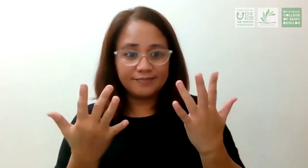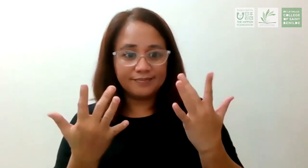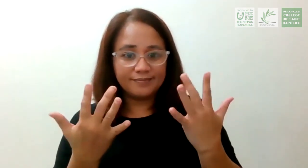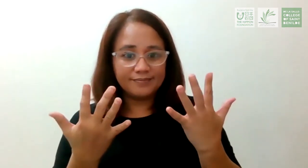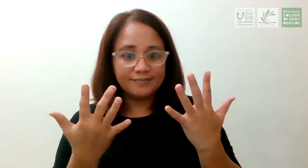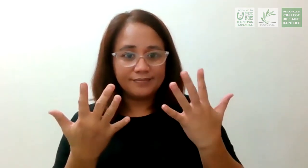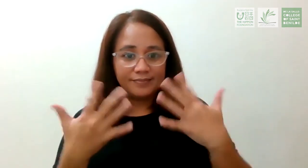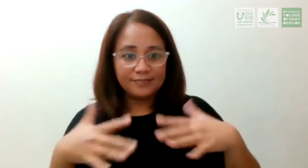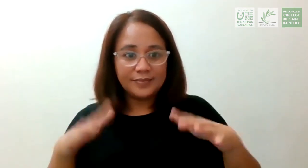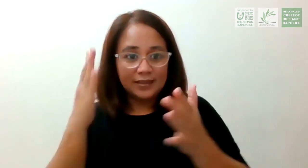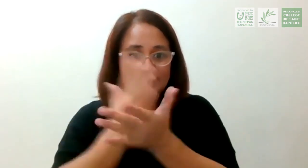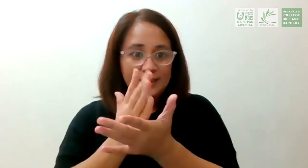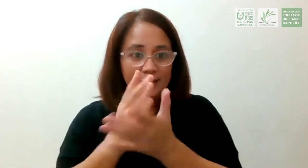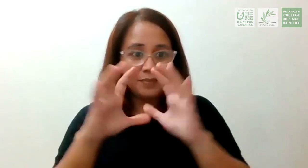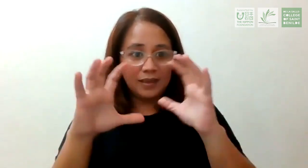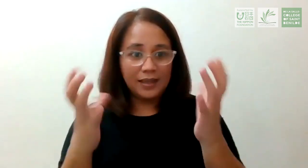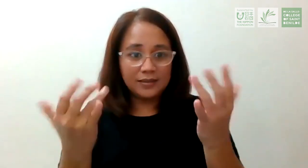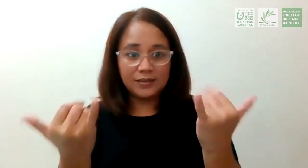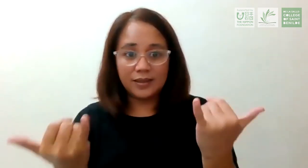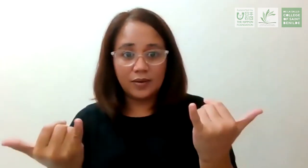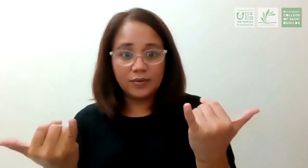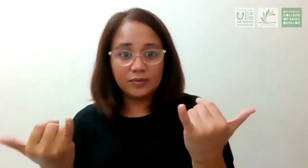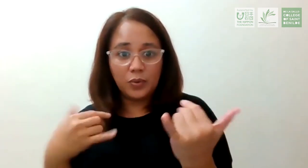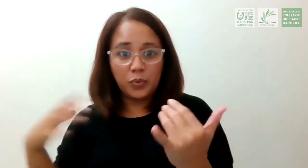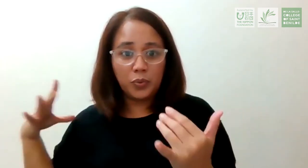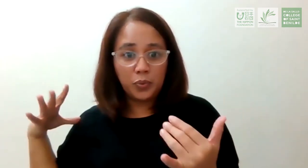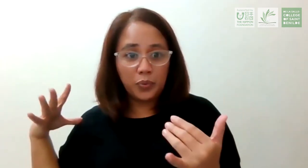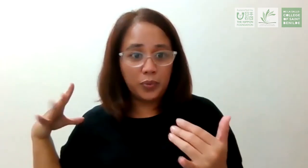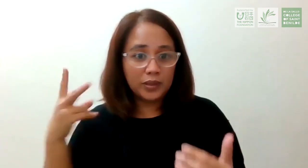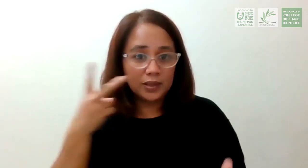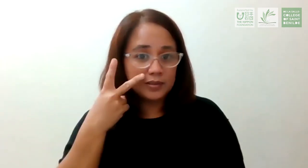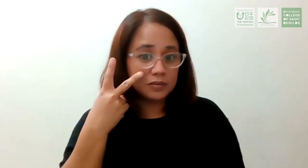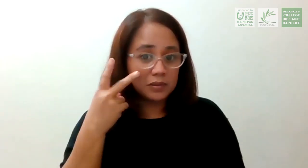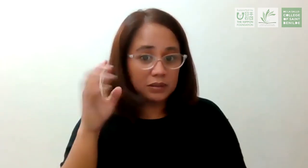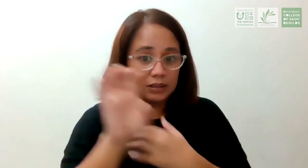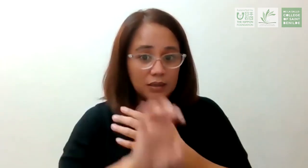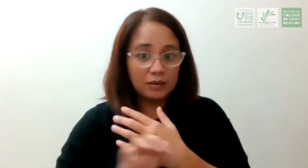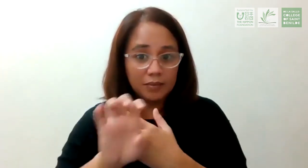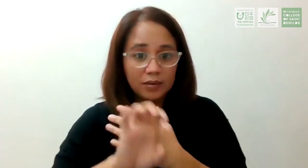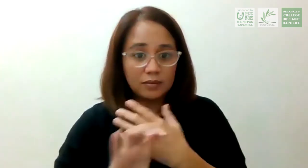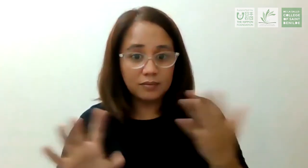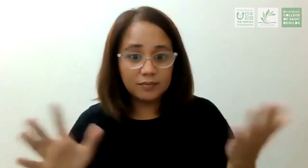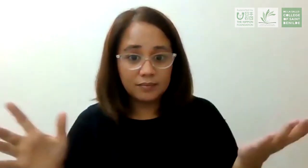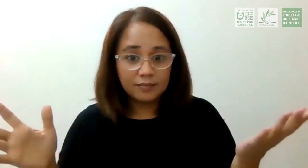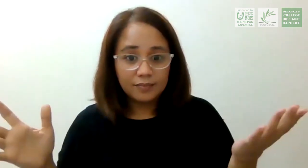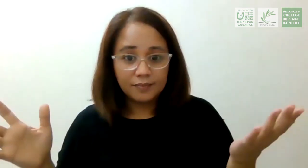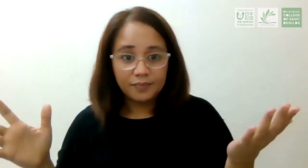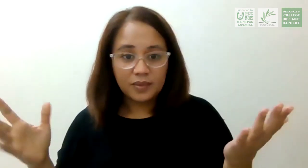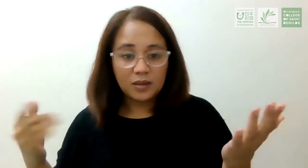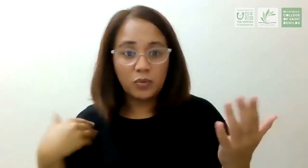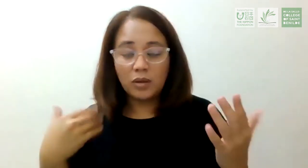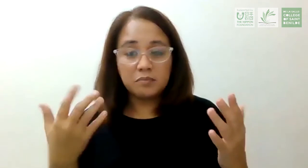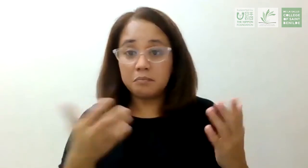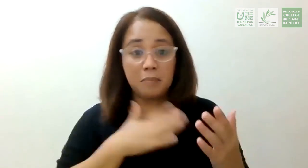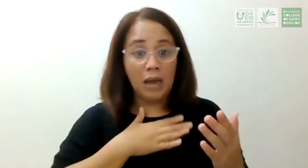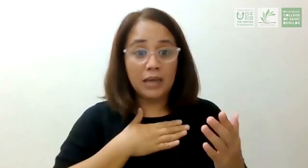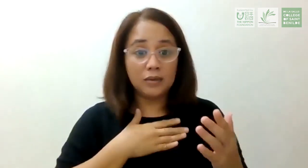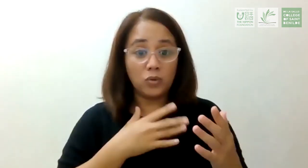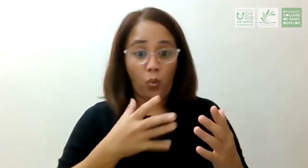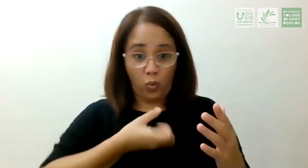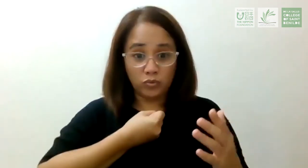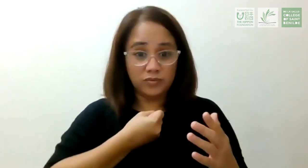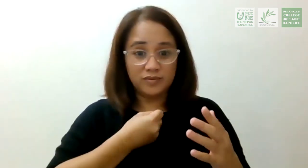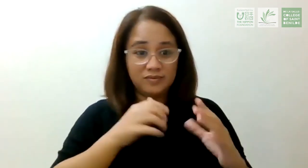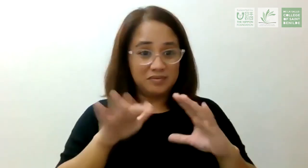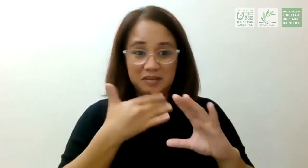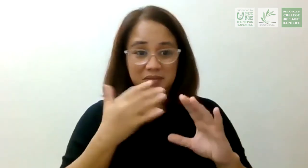stop class now or wait and see if we can get the file? Because I haven't gotten my file yet either.